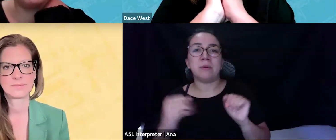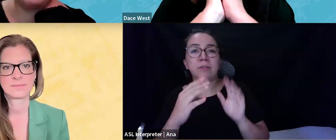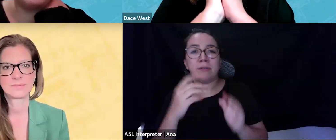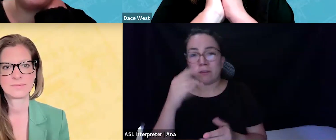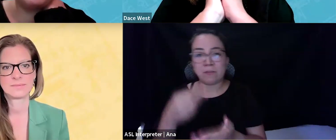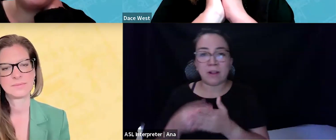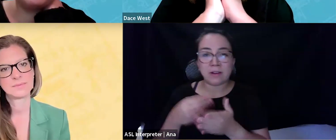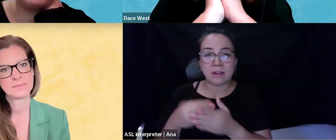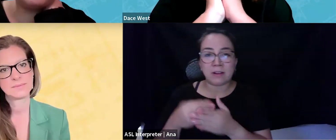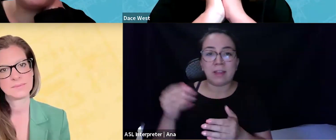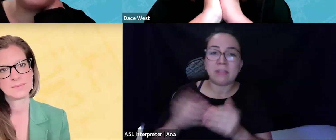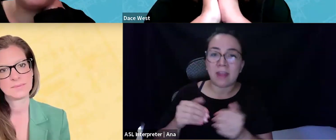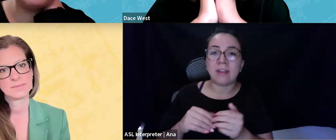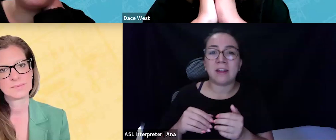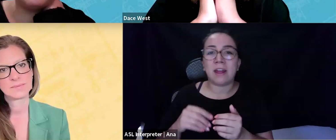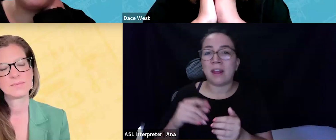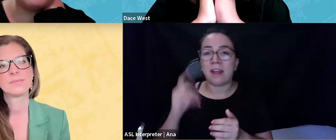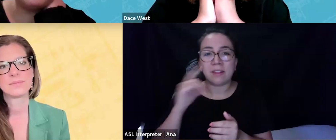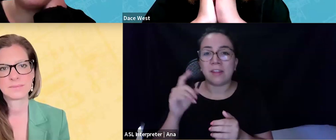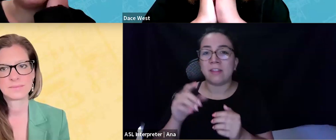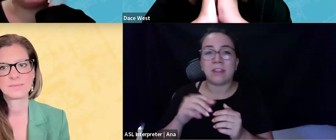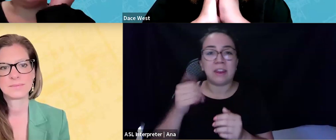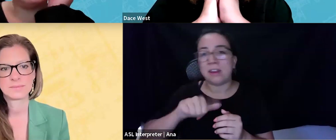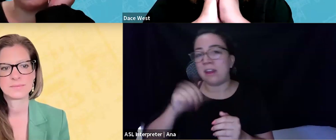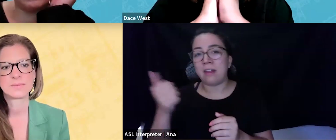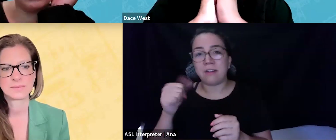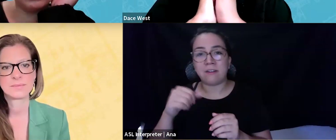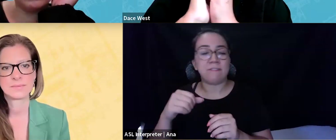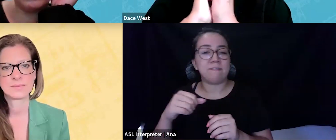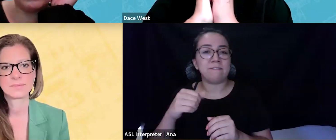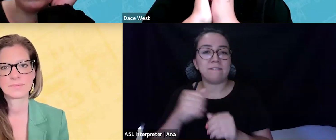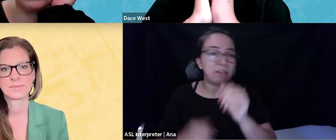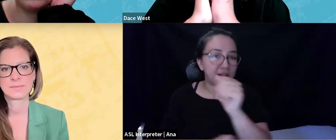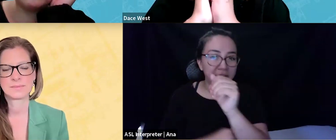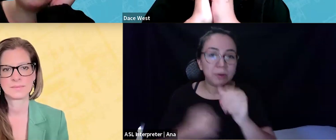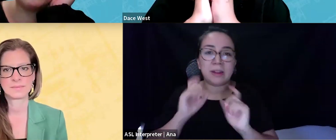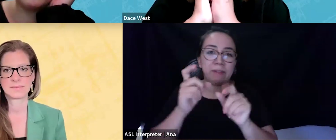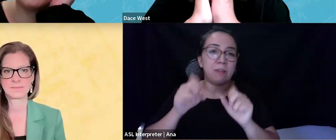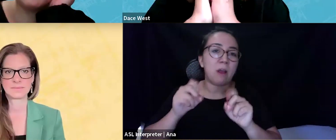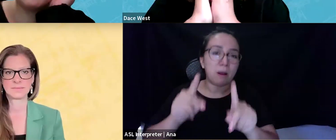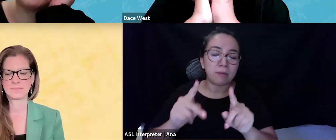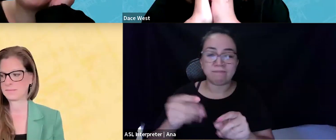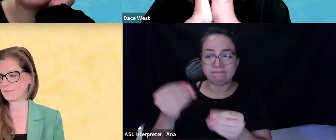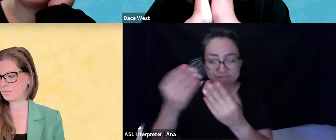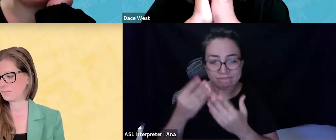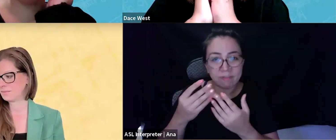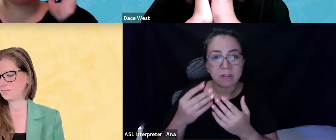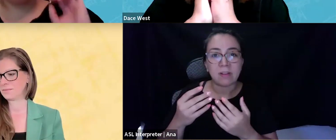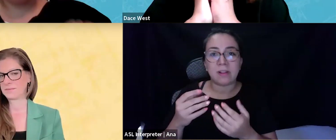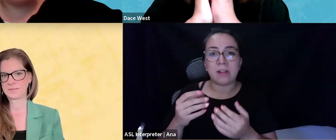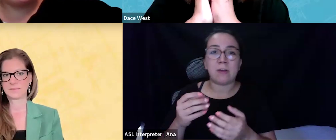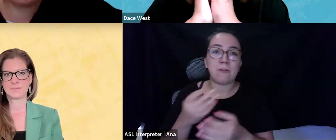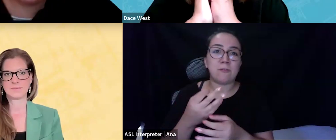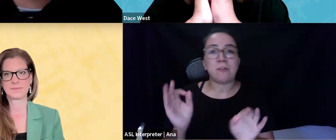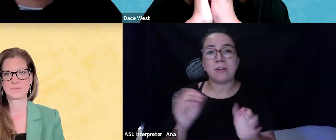than I think really any other foundation. We give you the opportunity to tell us in a free write section